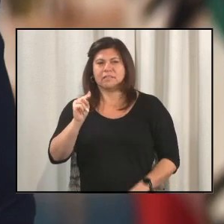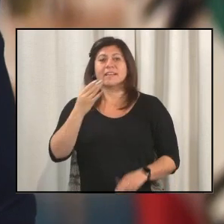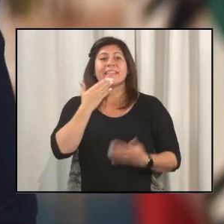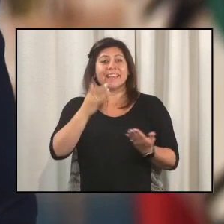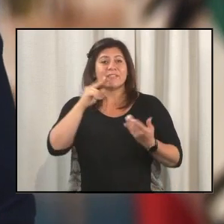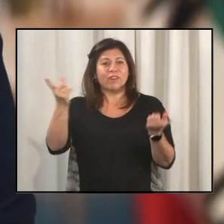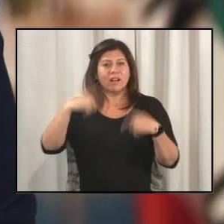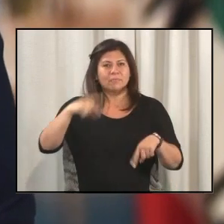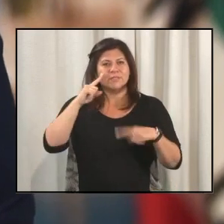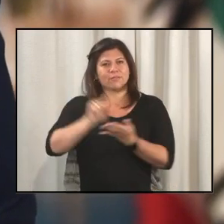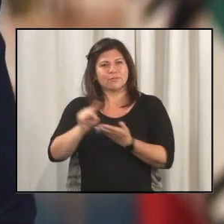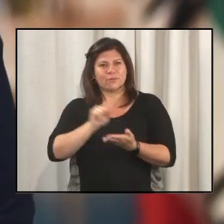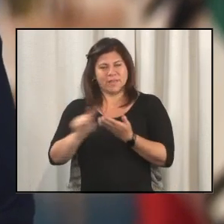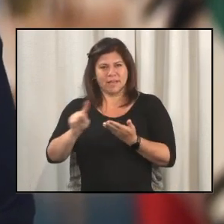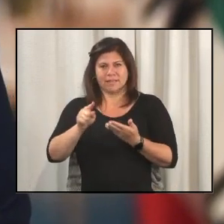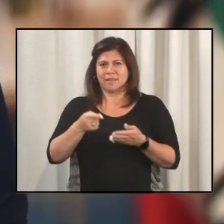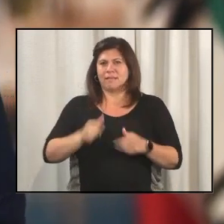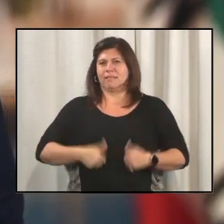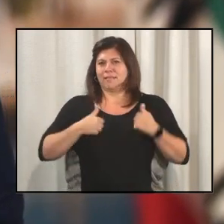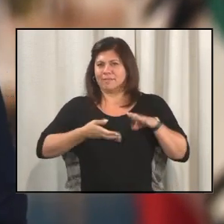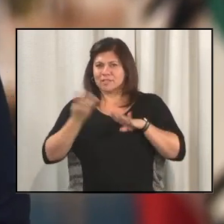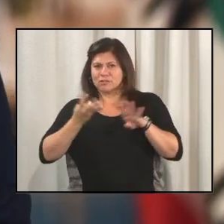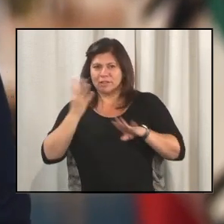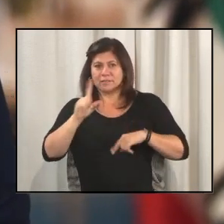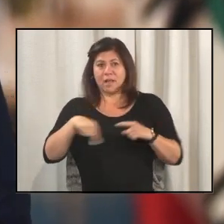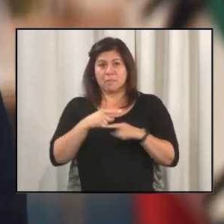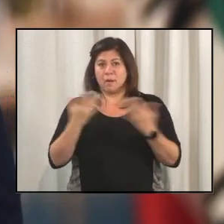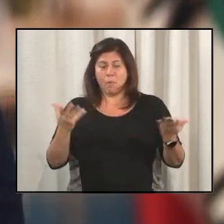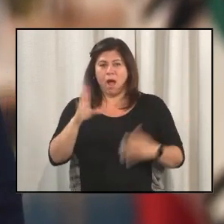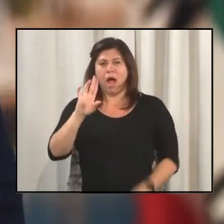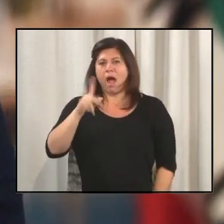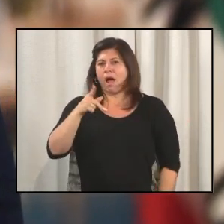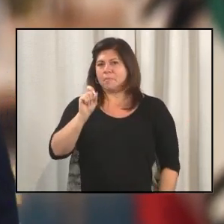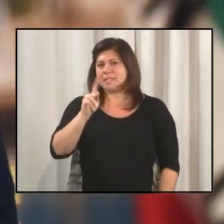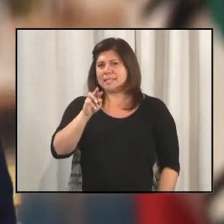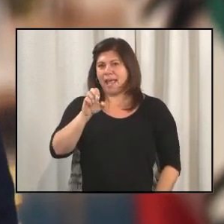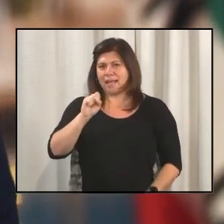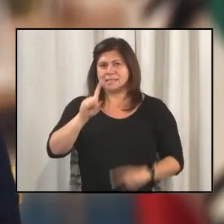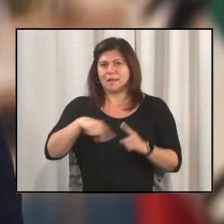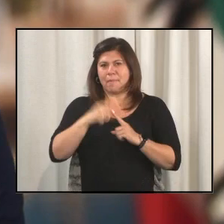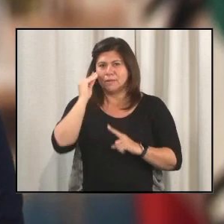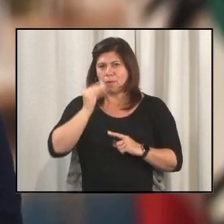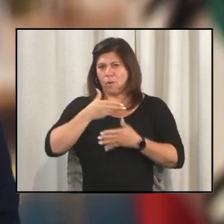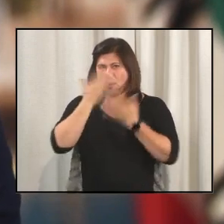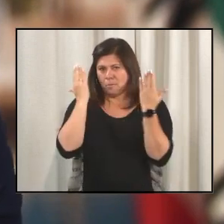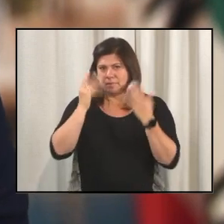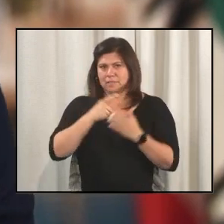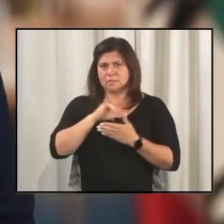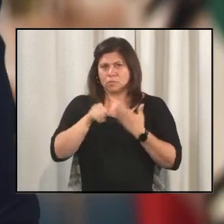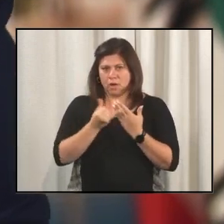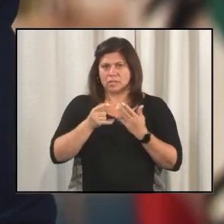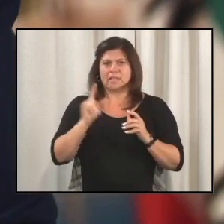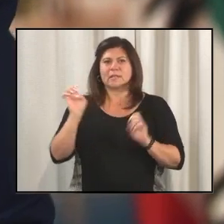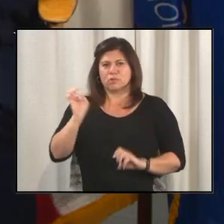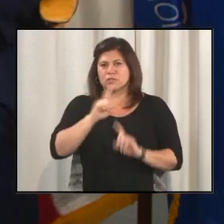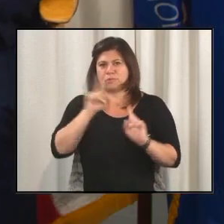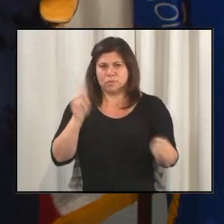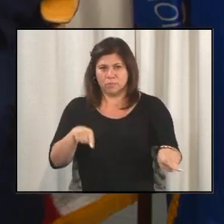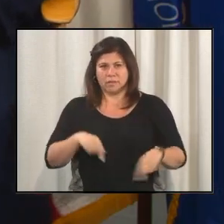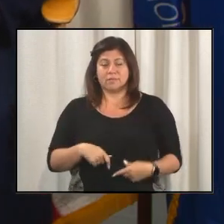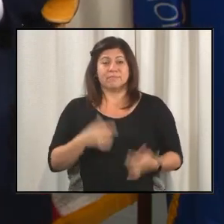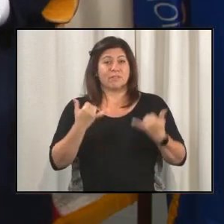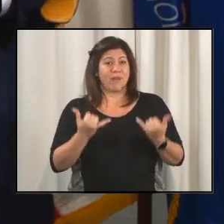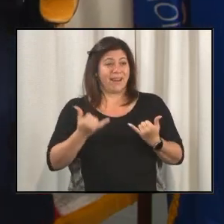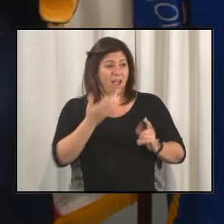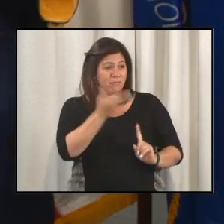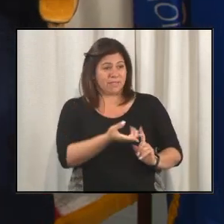provide updates on our local homeless emergency response. Today, I'm once again joined by the Housing Authority Bureau Manager, Alison